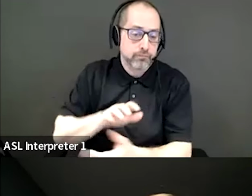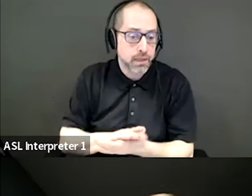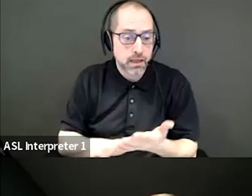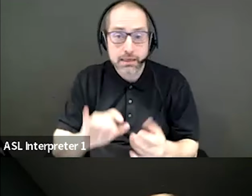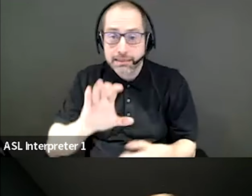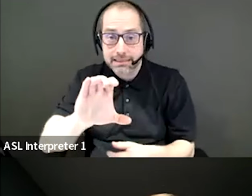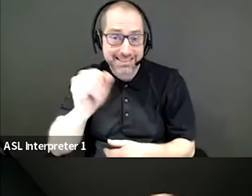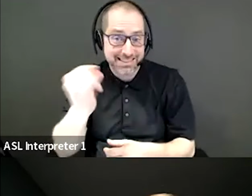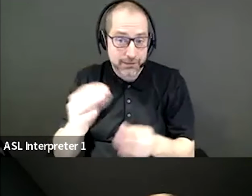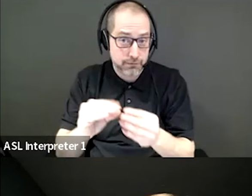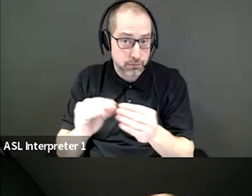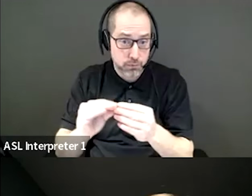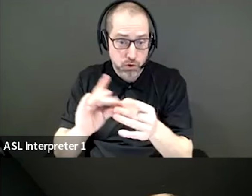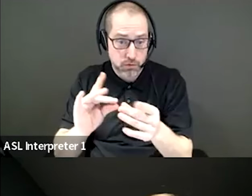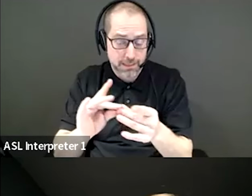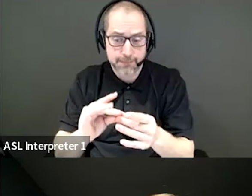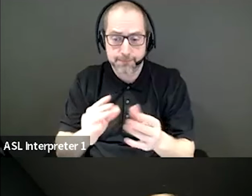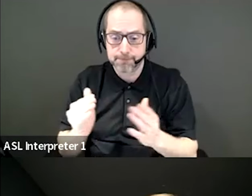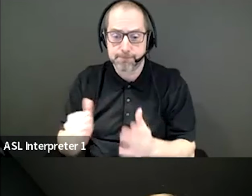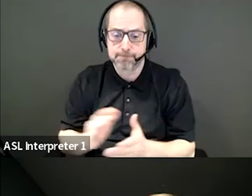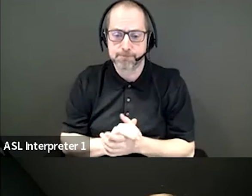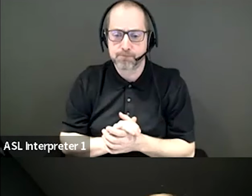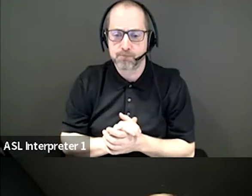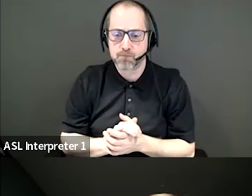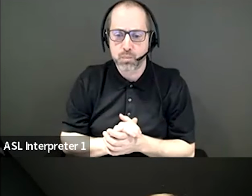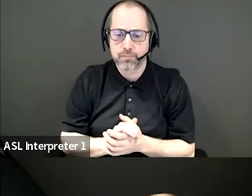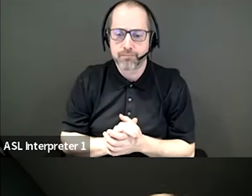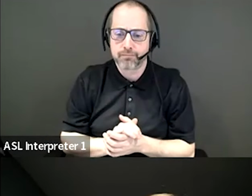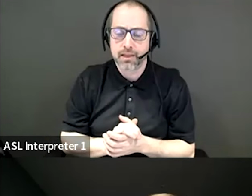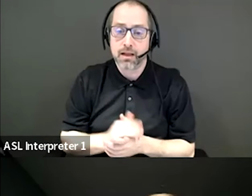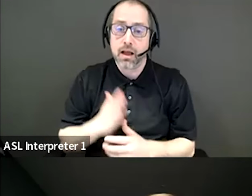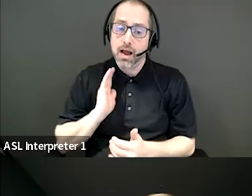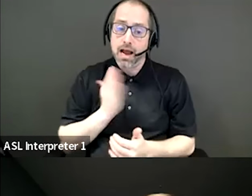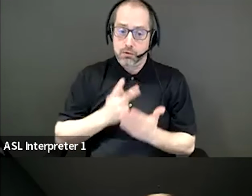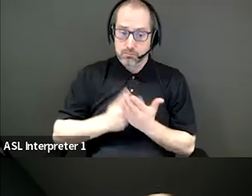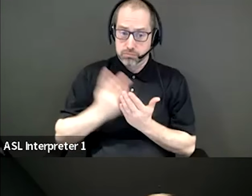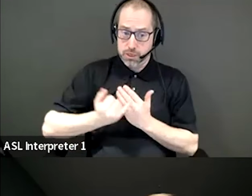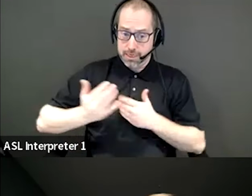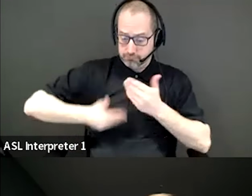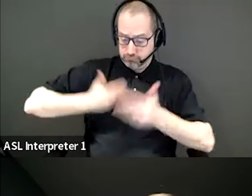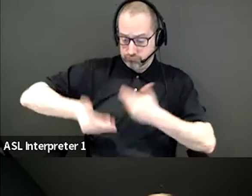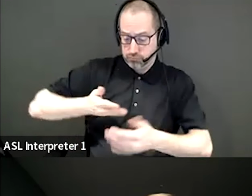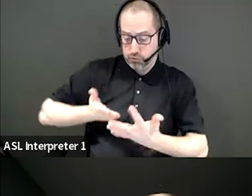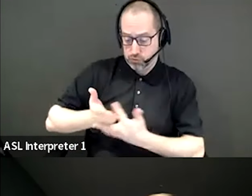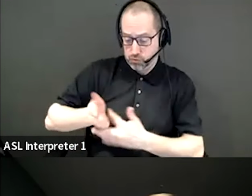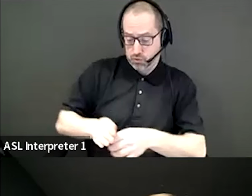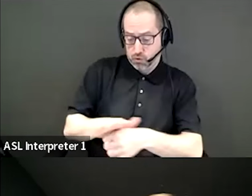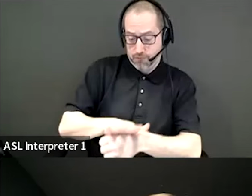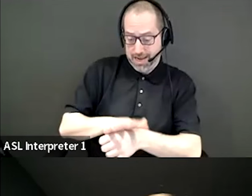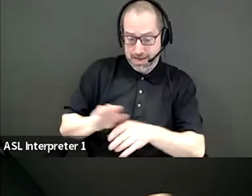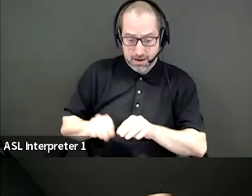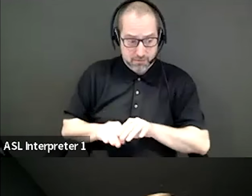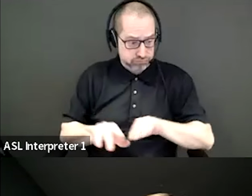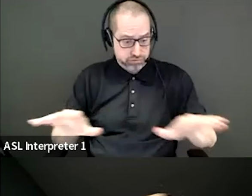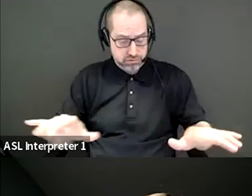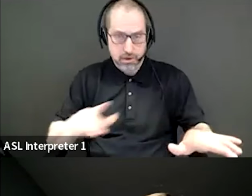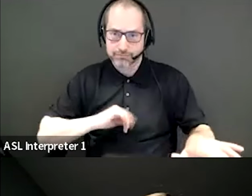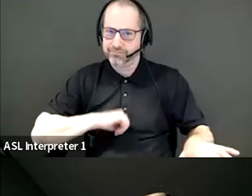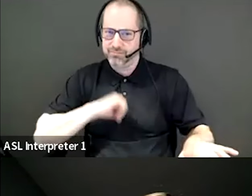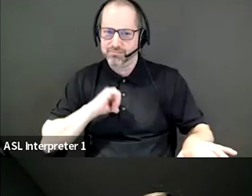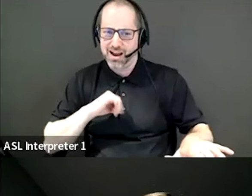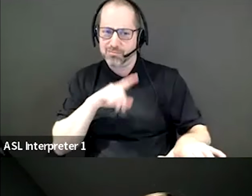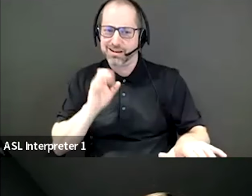piece? I think one thing that I was really proud of the project for is early on in the pandemic when it all hit, I think we